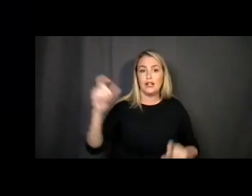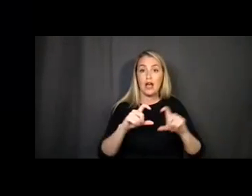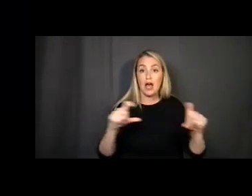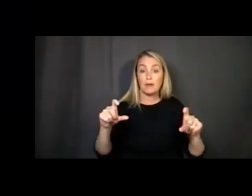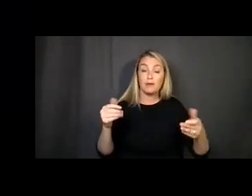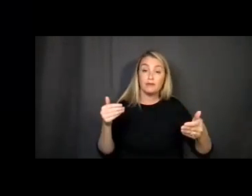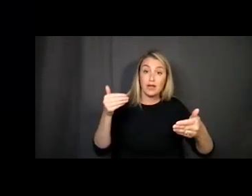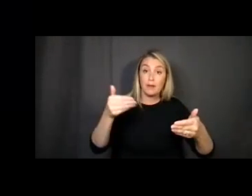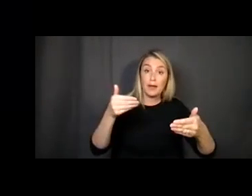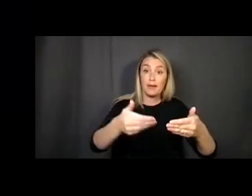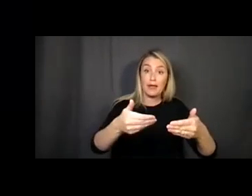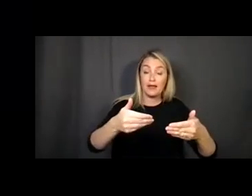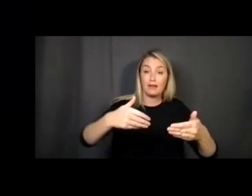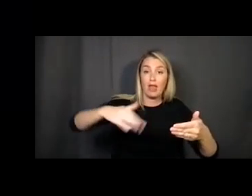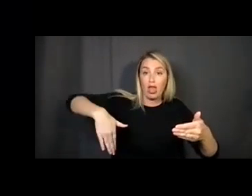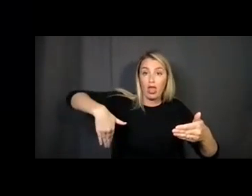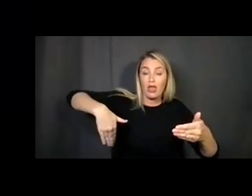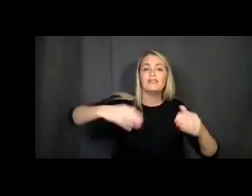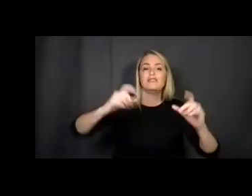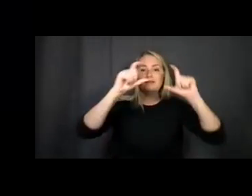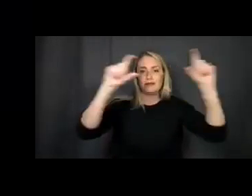not turned in.